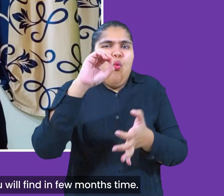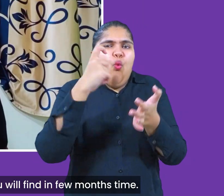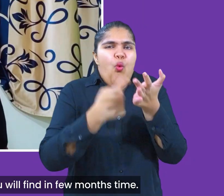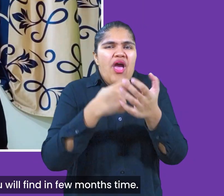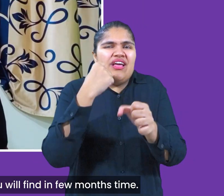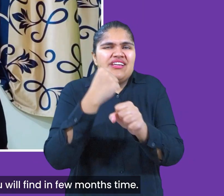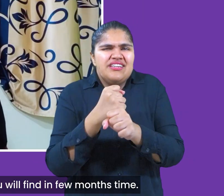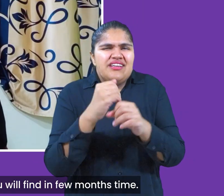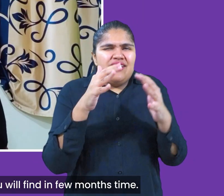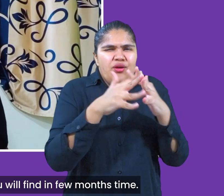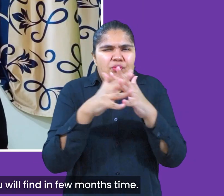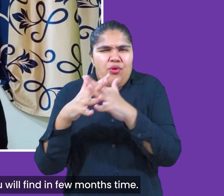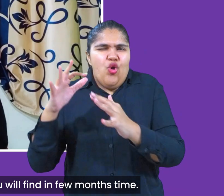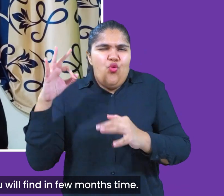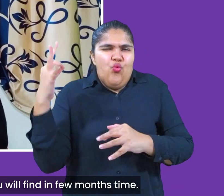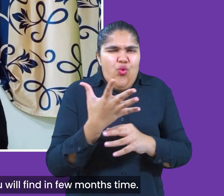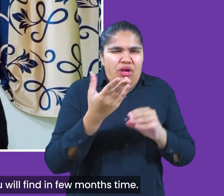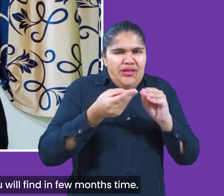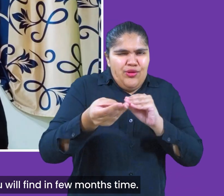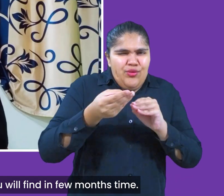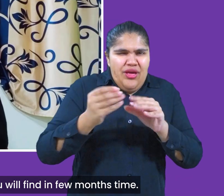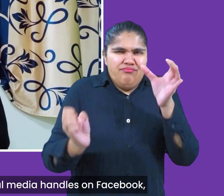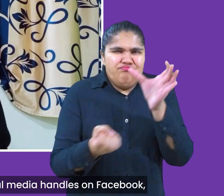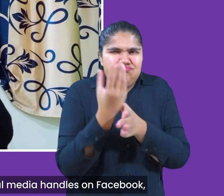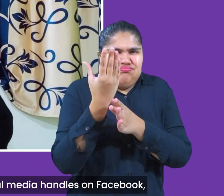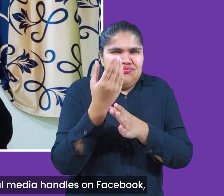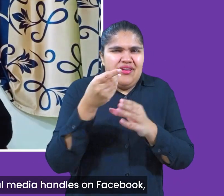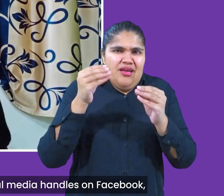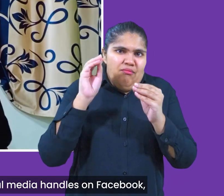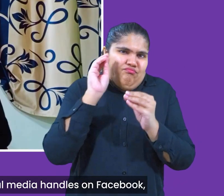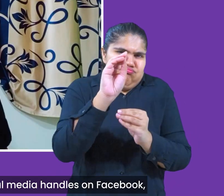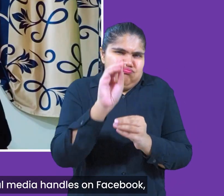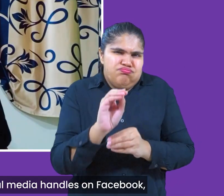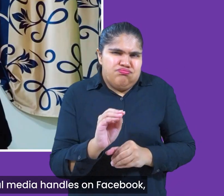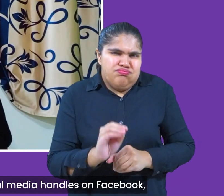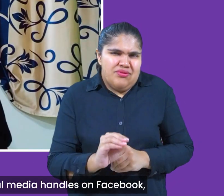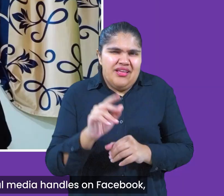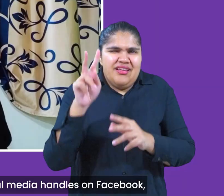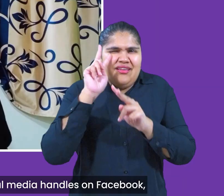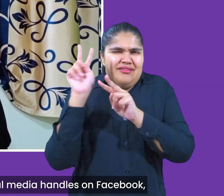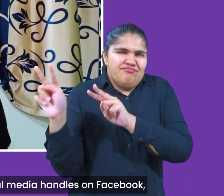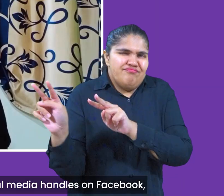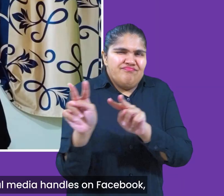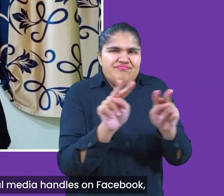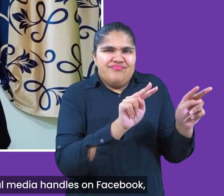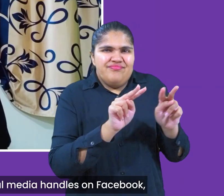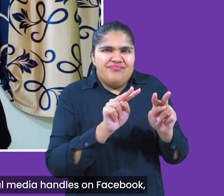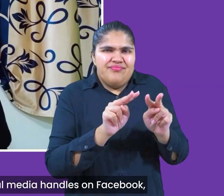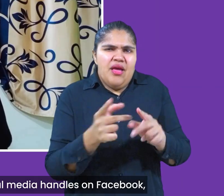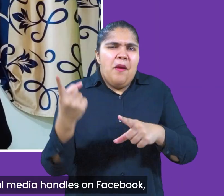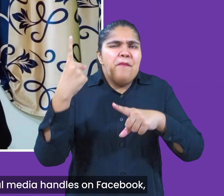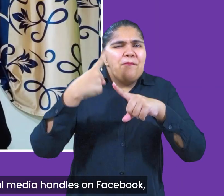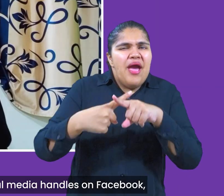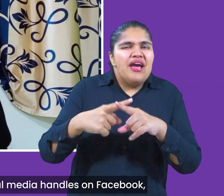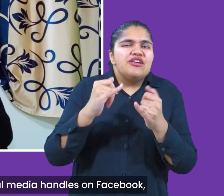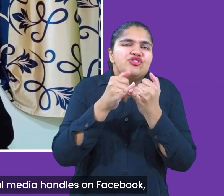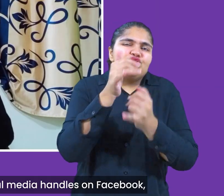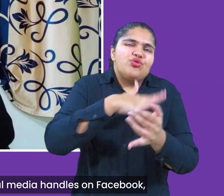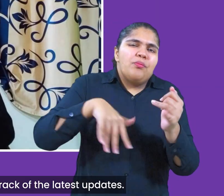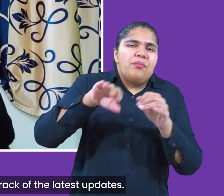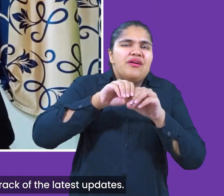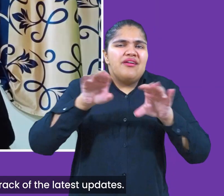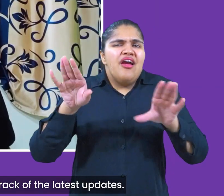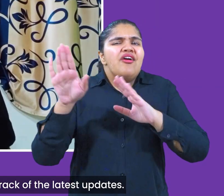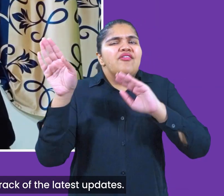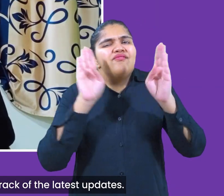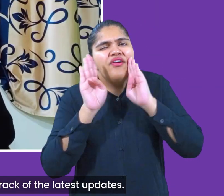www.supportvitiligo.org, which you will find in few months' time. Until then, I would ask you to follow our social media handles on